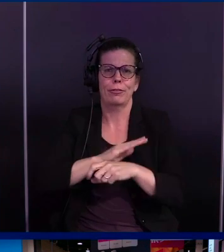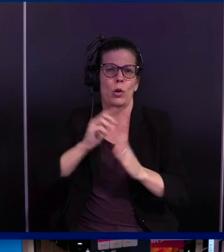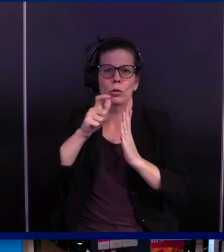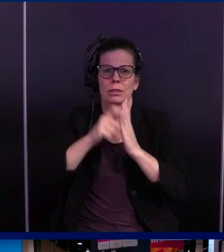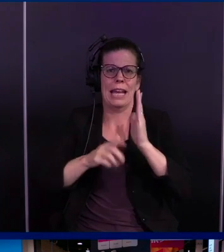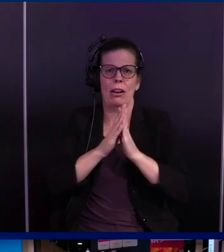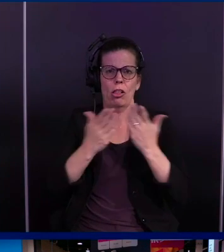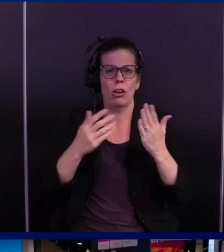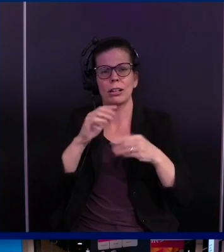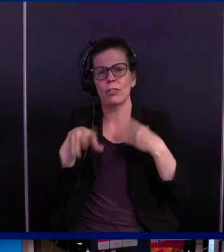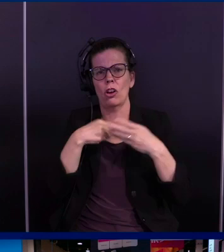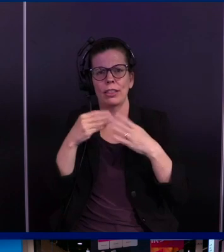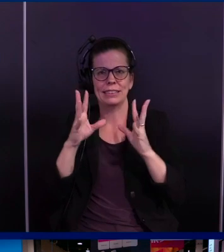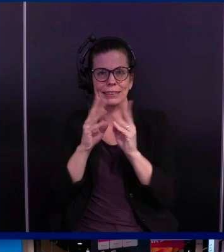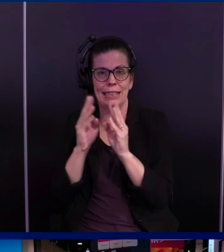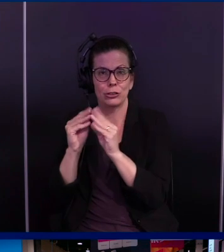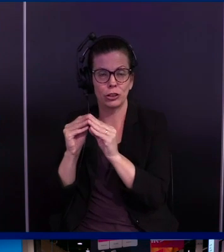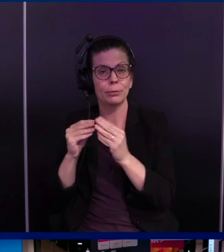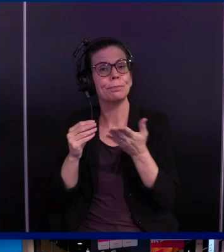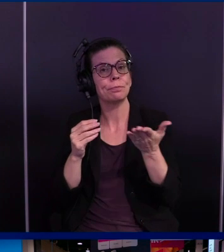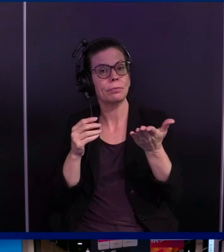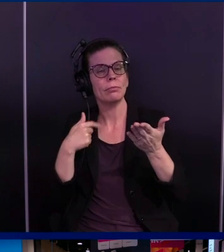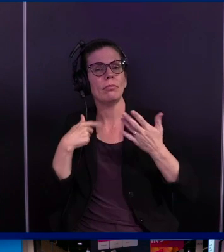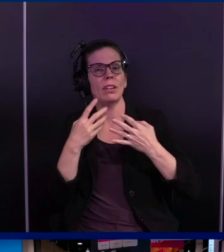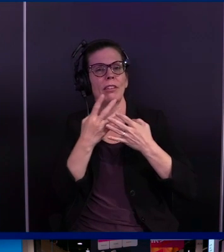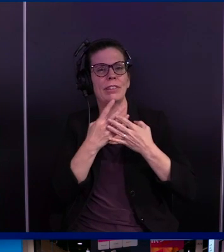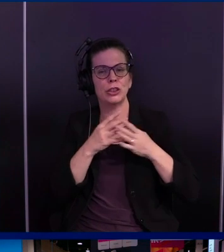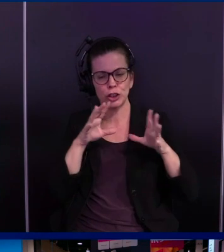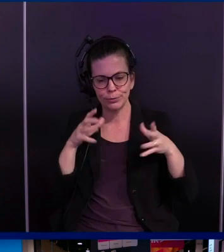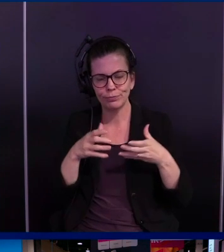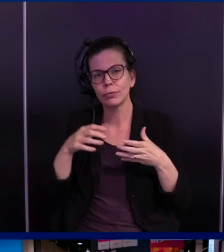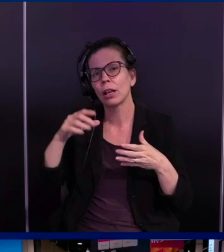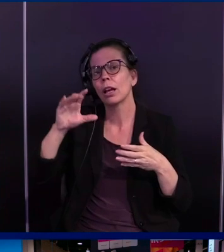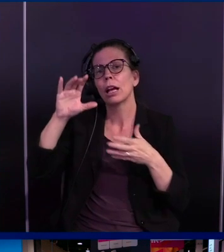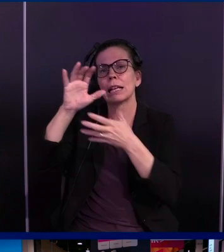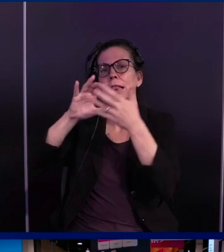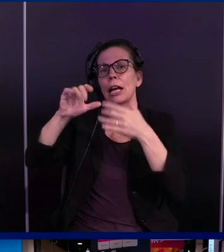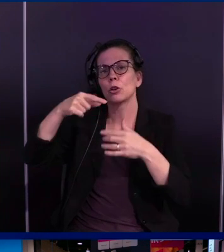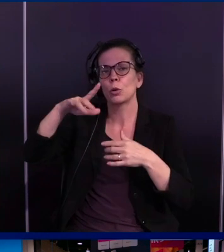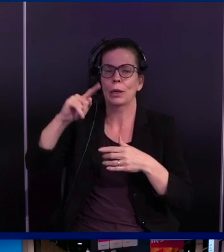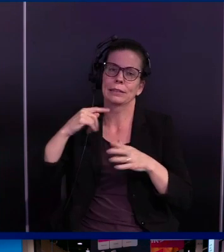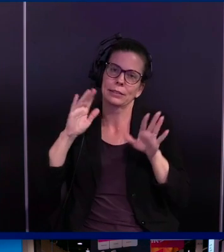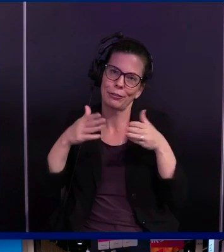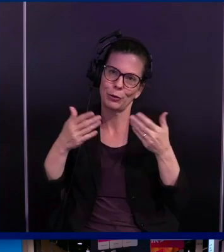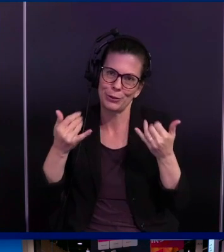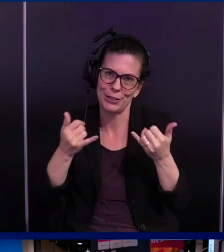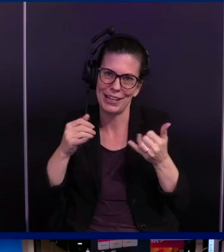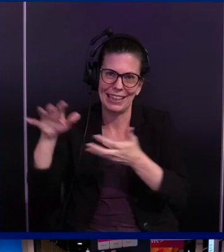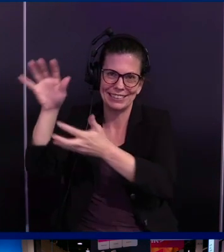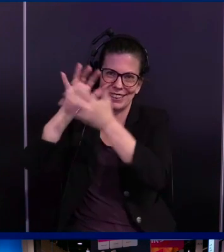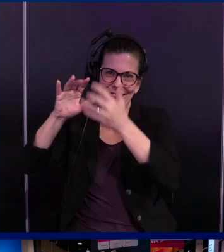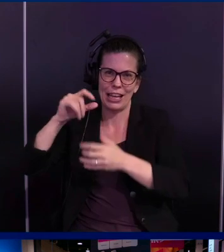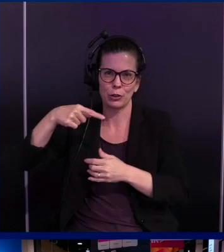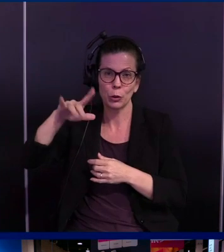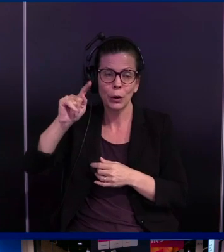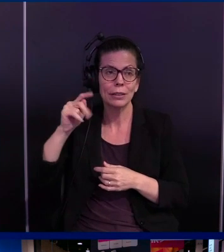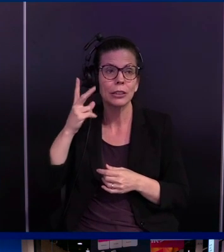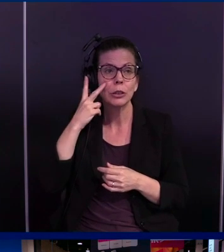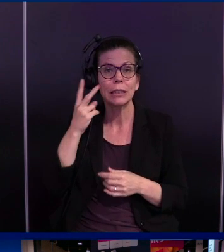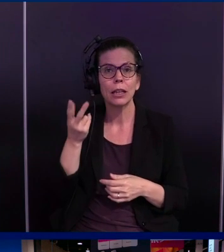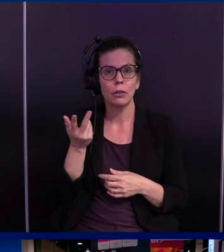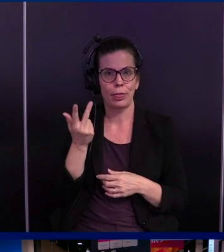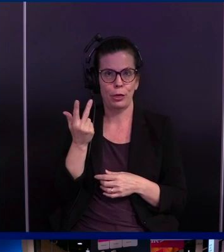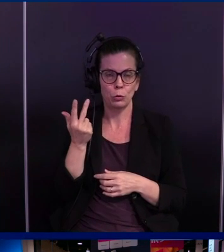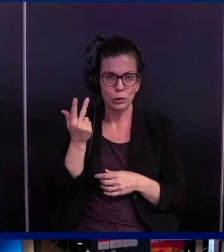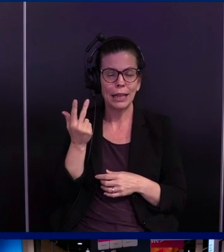of sessions that we have. And right here, I have it filtered down to Cloud Quest because we're here to talk about Cloud Quest today. So we see that there are 3.